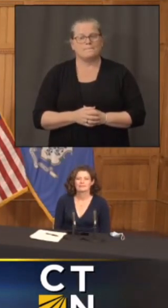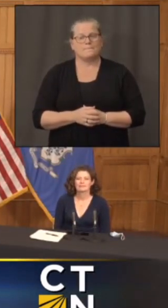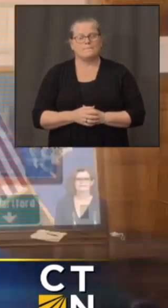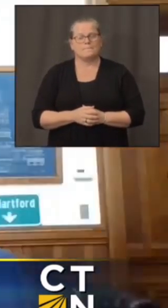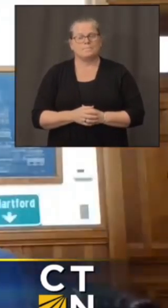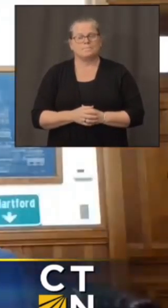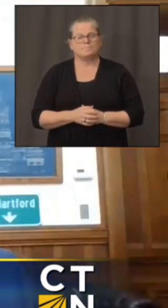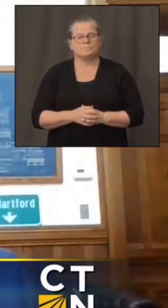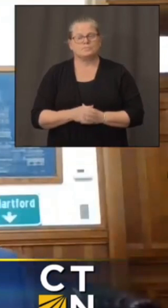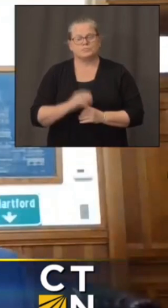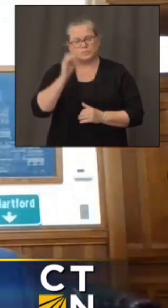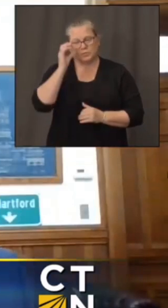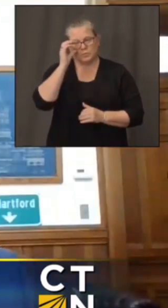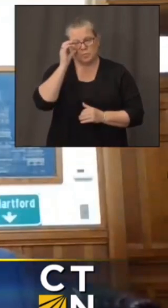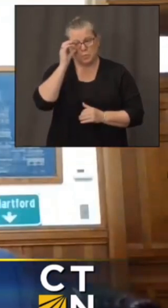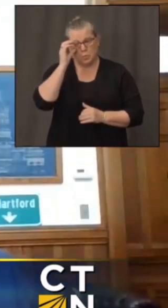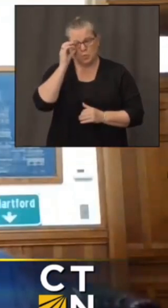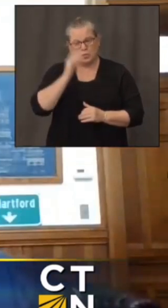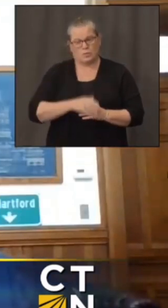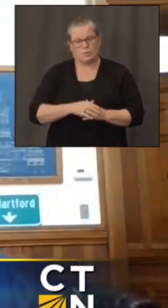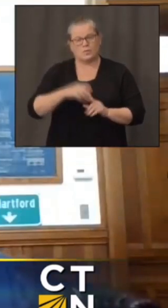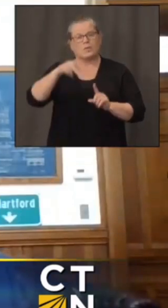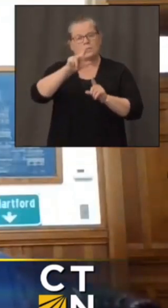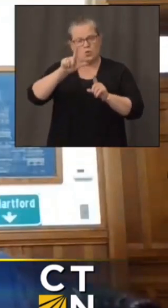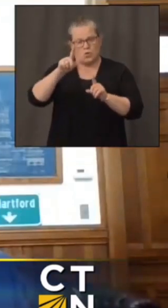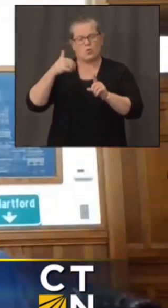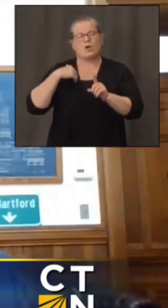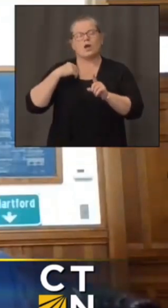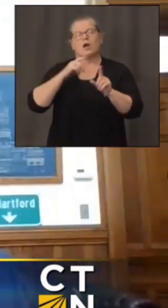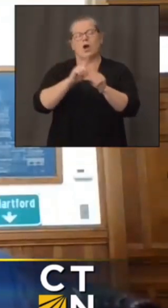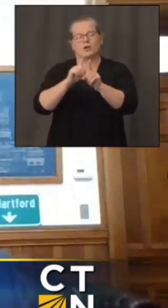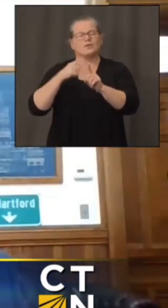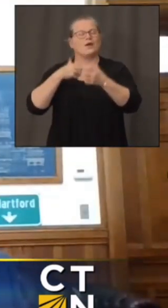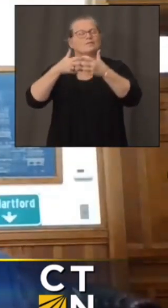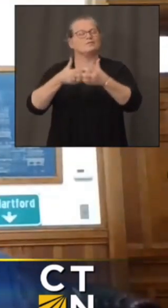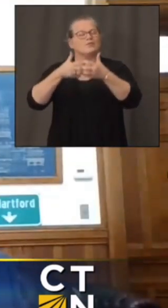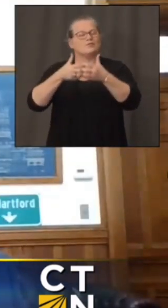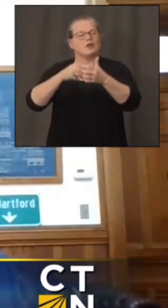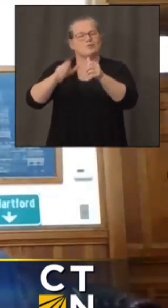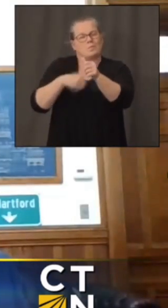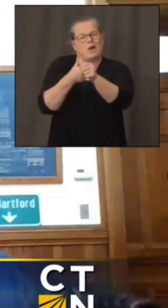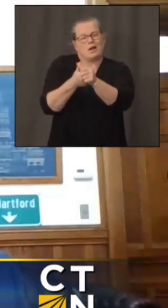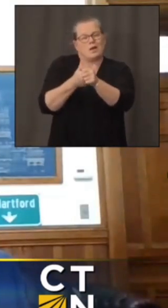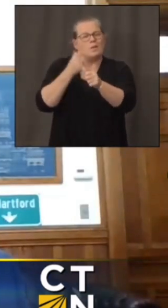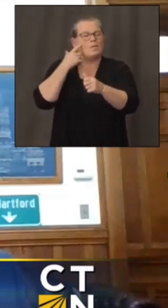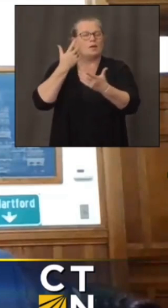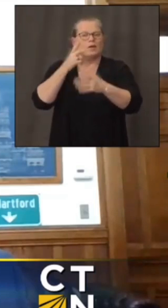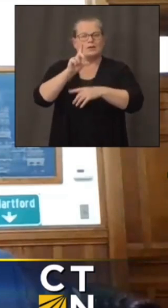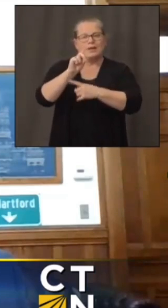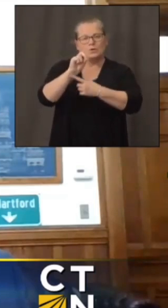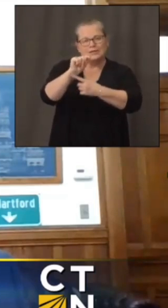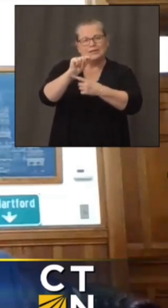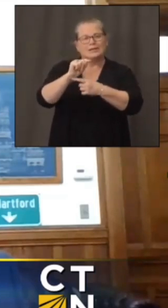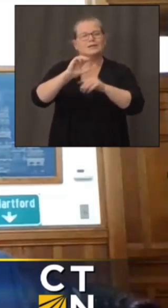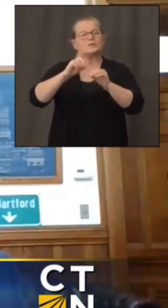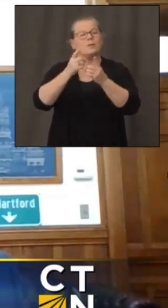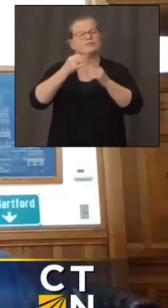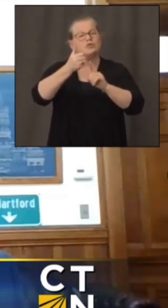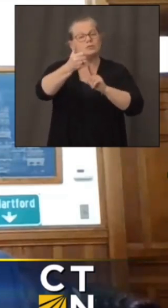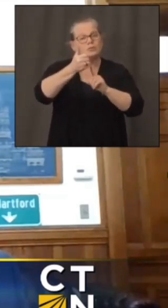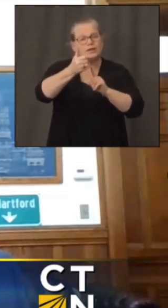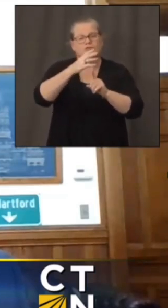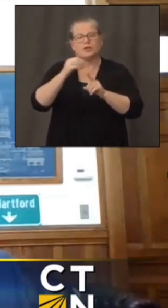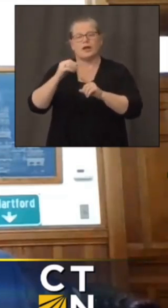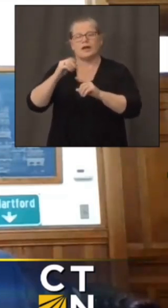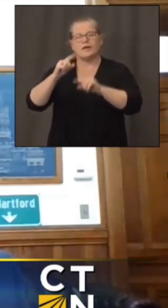generating power, including our DOT facilities, as well as some various